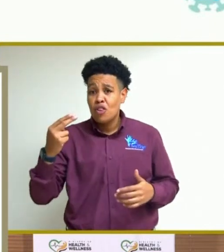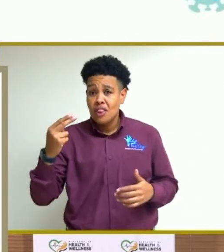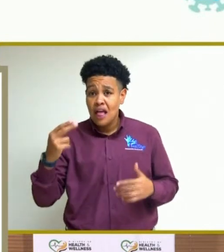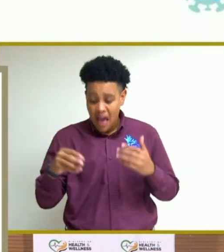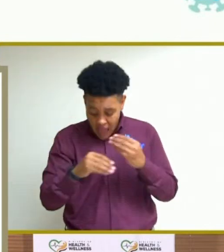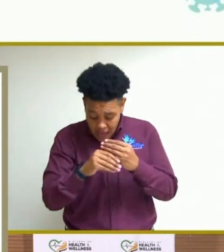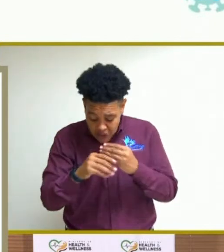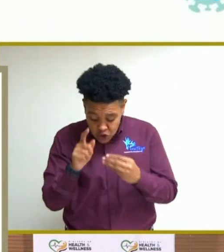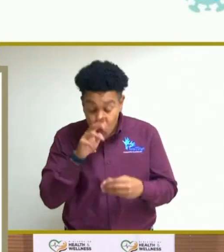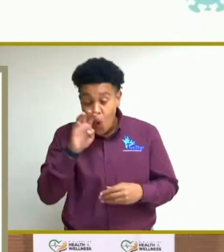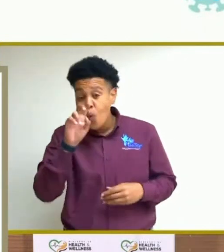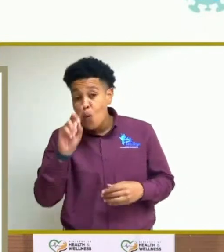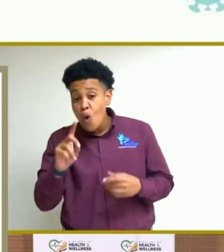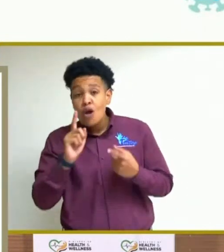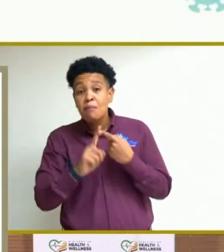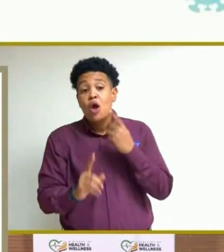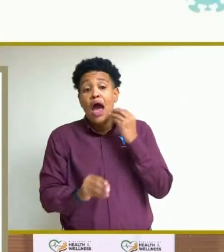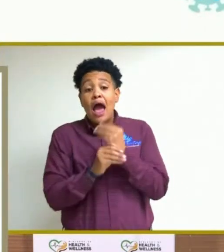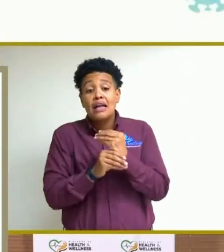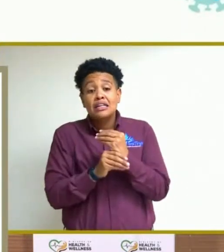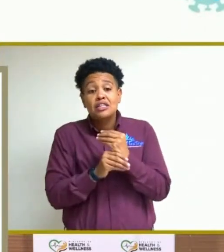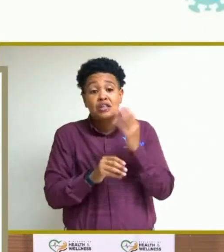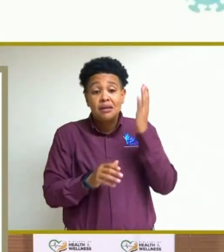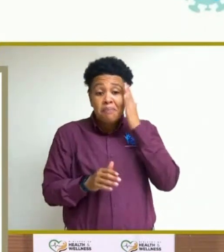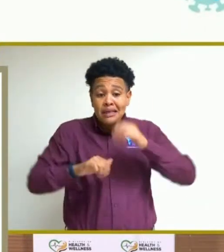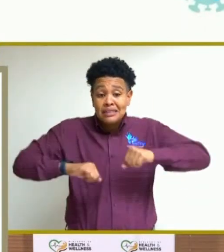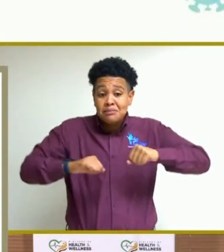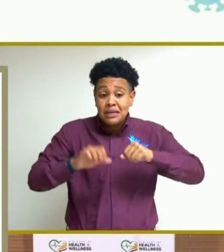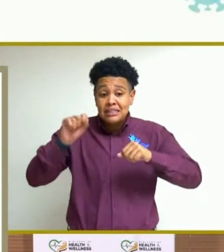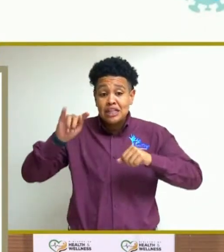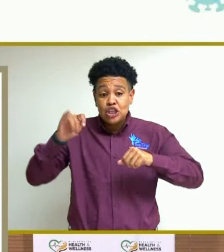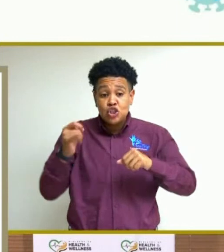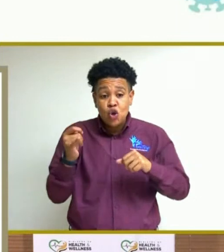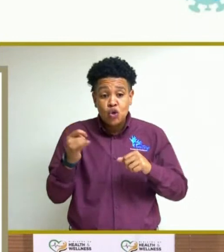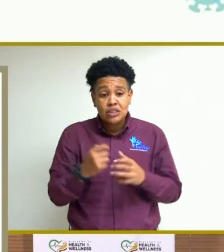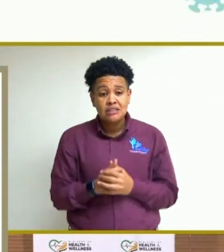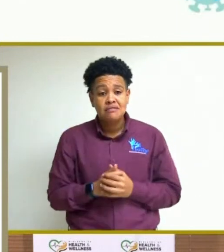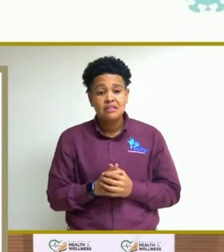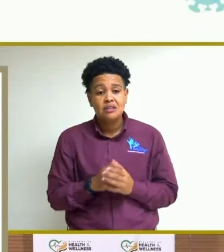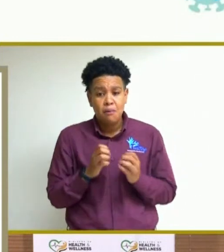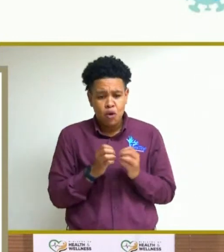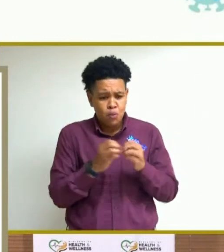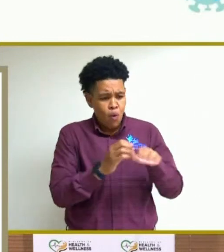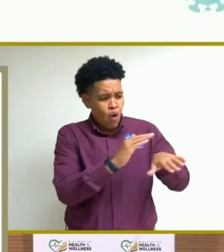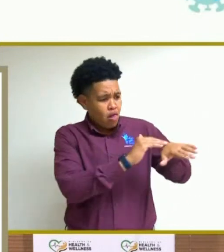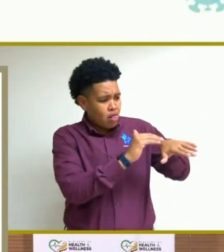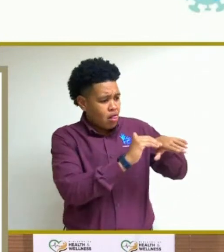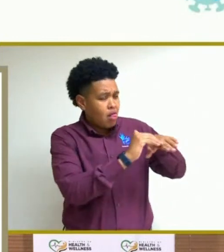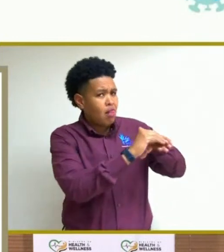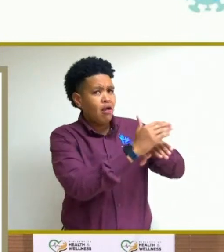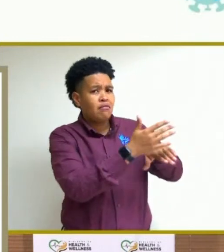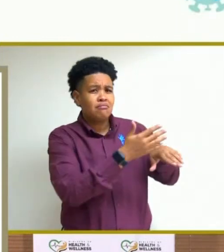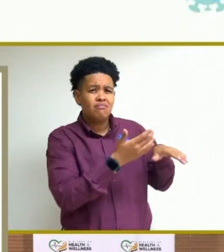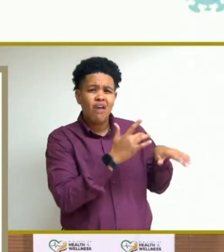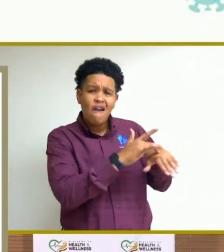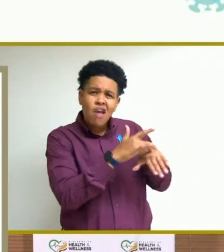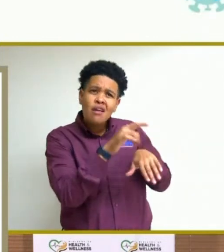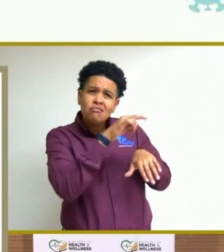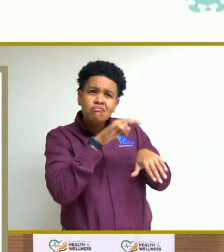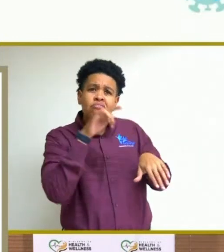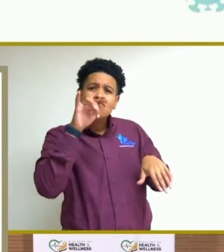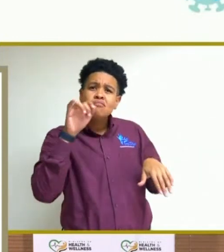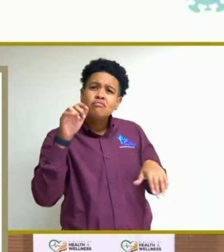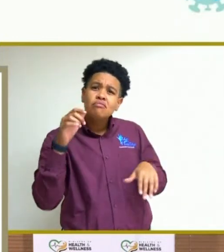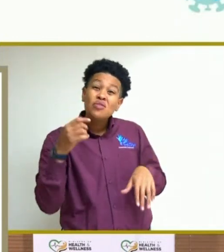additional ward and the additional ward at St. Joseph's and a few more spaces, we are still at just about